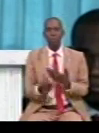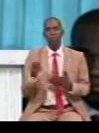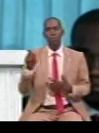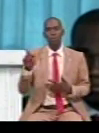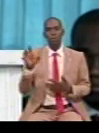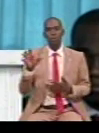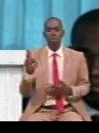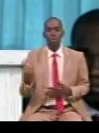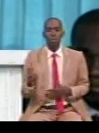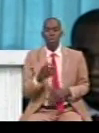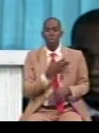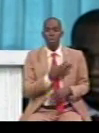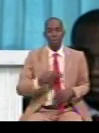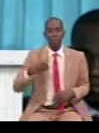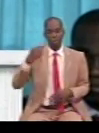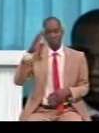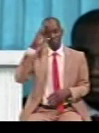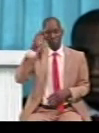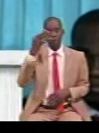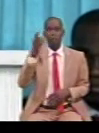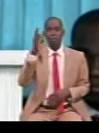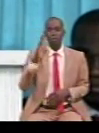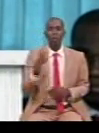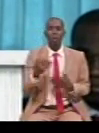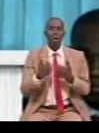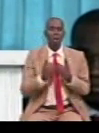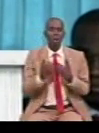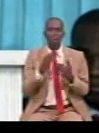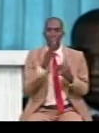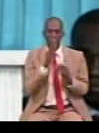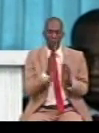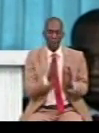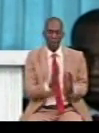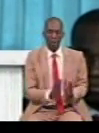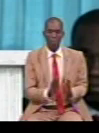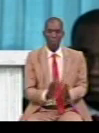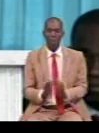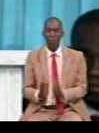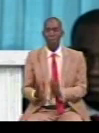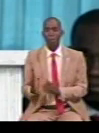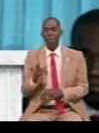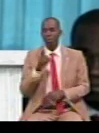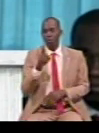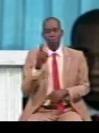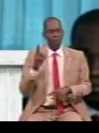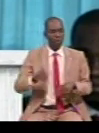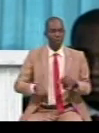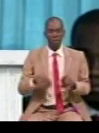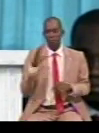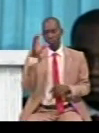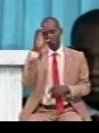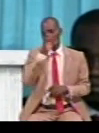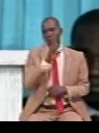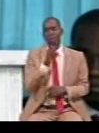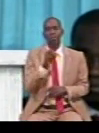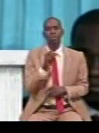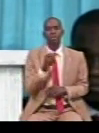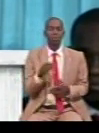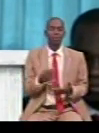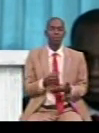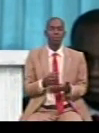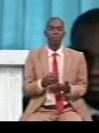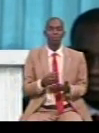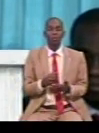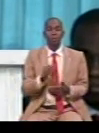preparing, praying for us, and you can't afford to be absent where it will all be